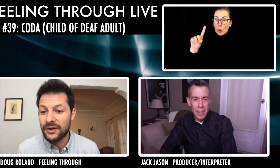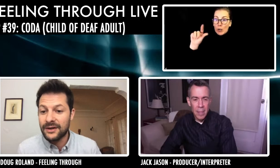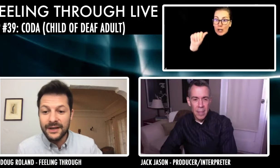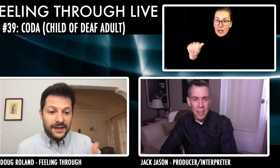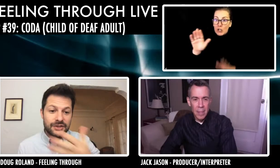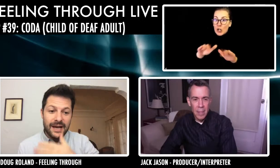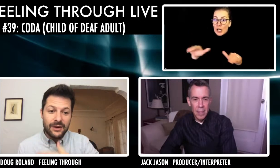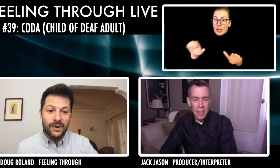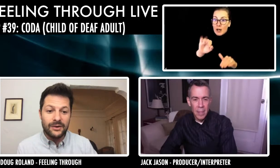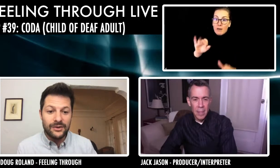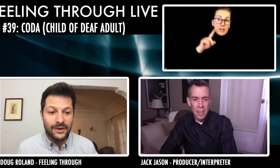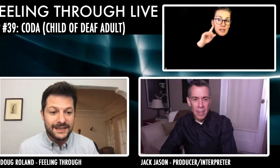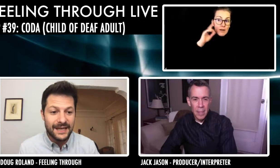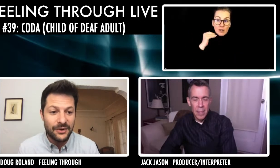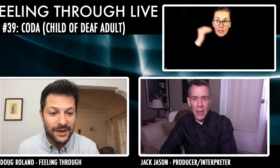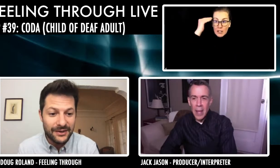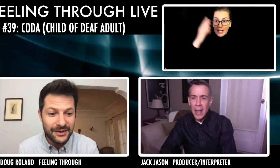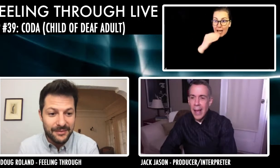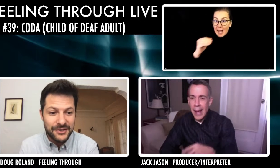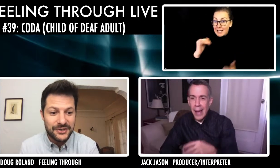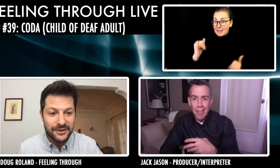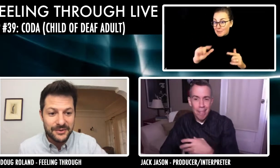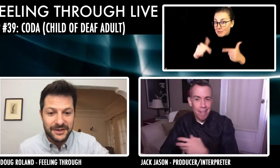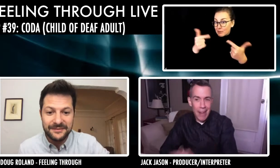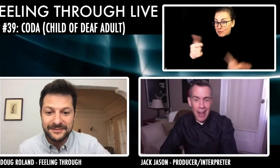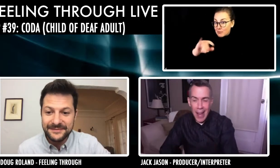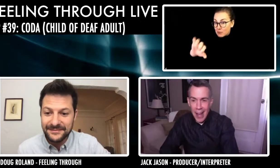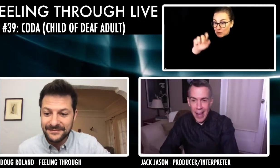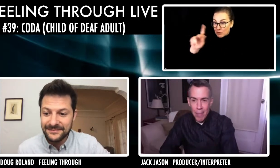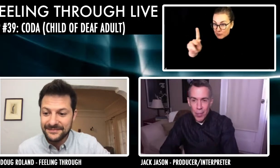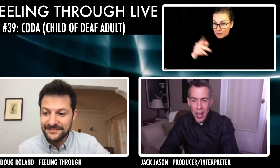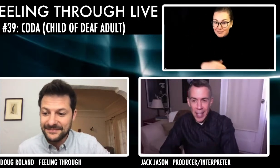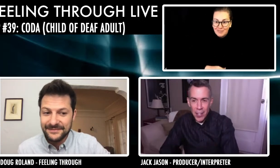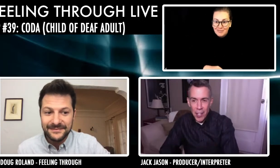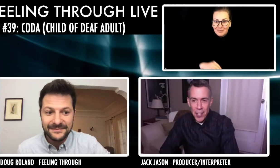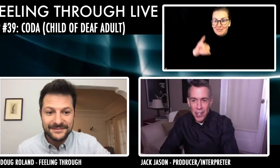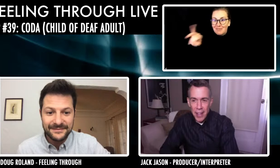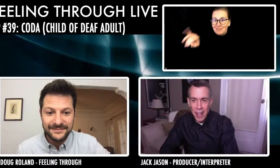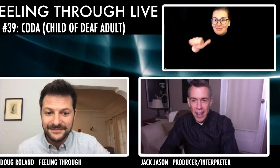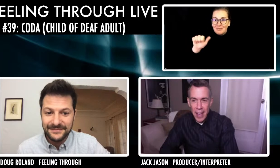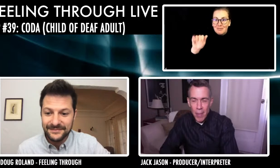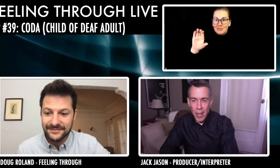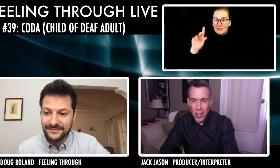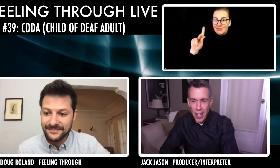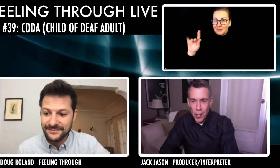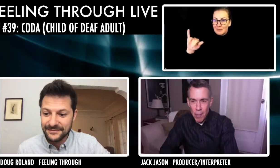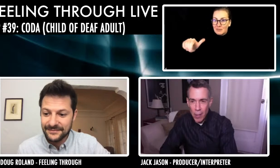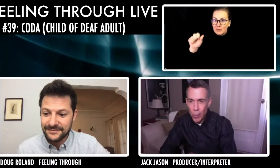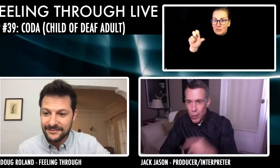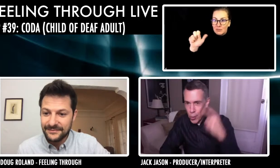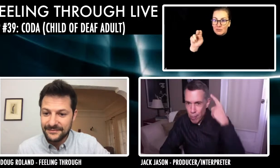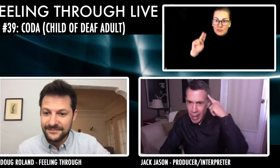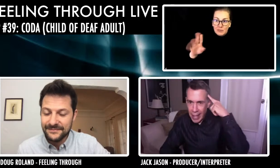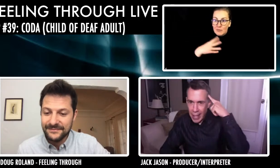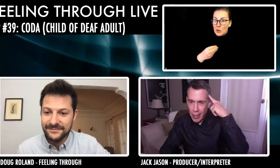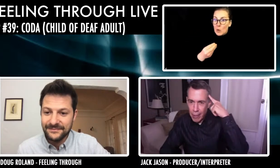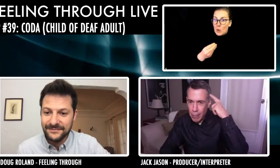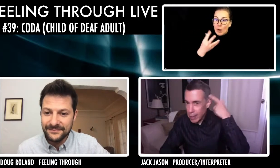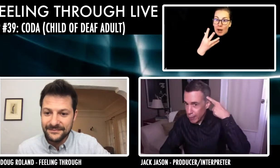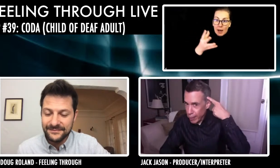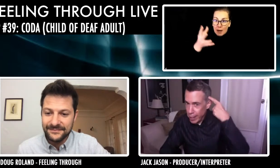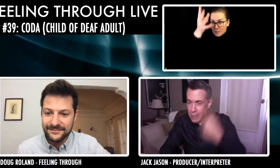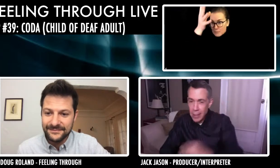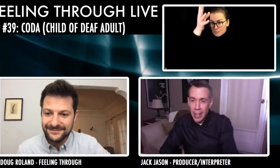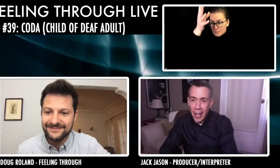right corner and Jack, why don't you take away your image description. Hi, I'm Jason. And I am a Caucasian male with short black hair